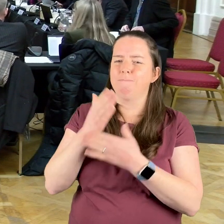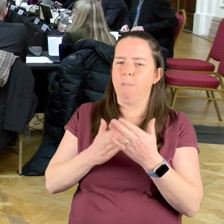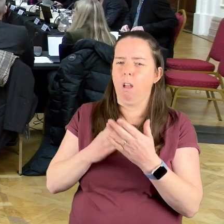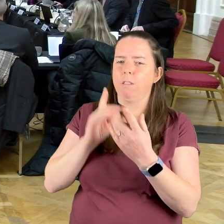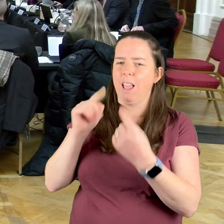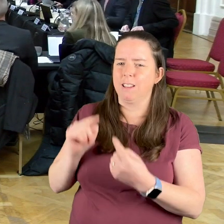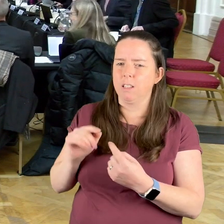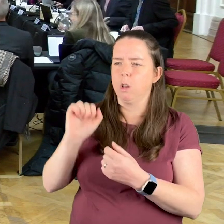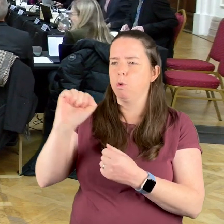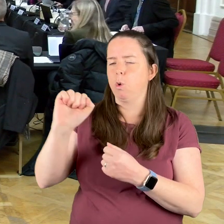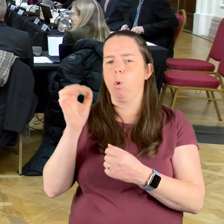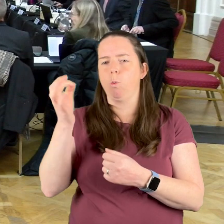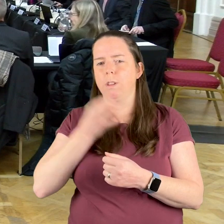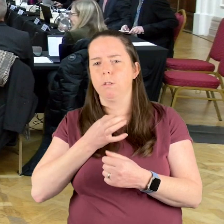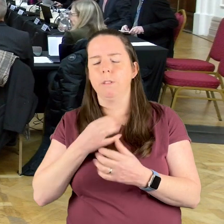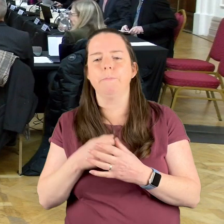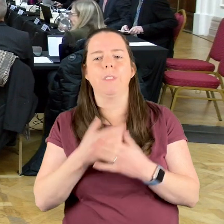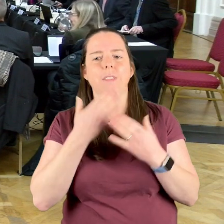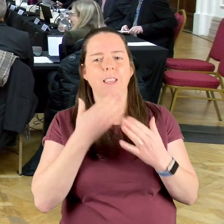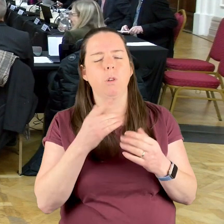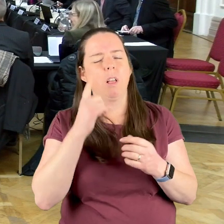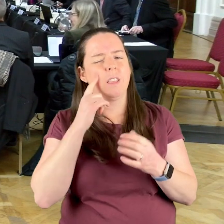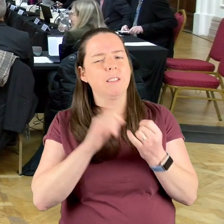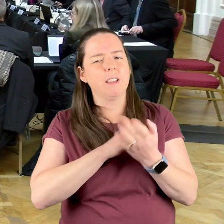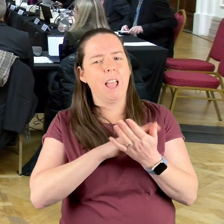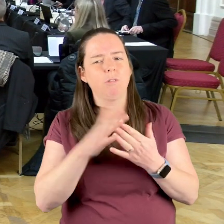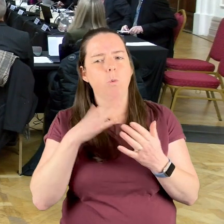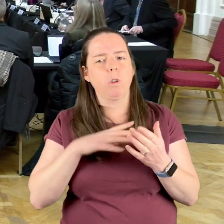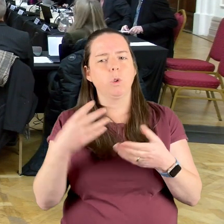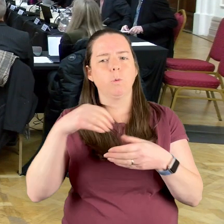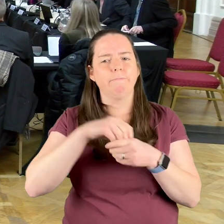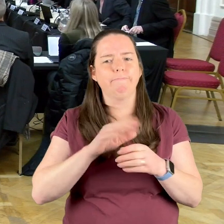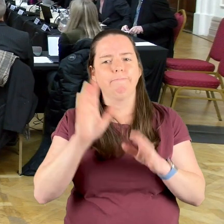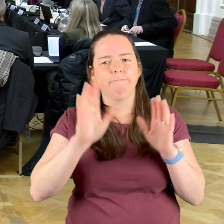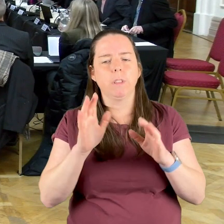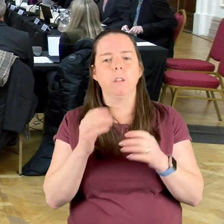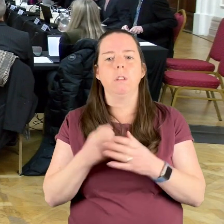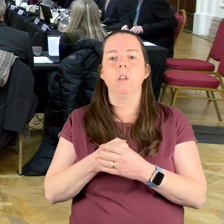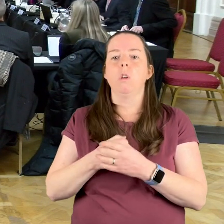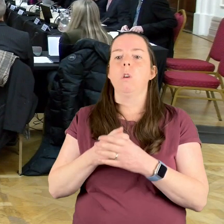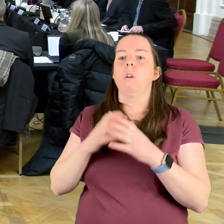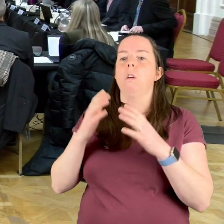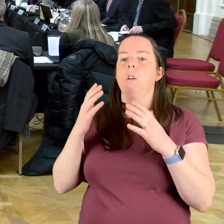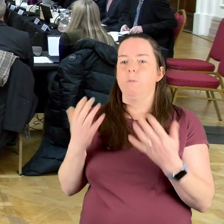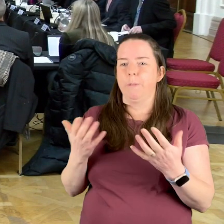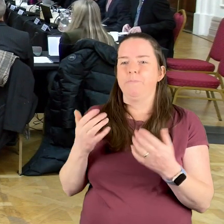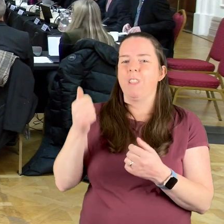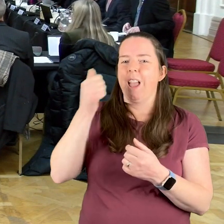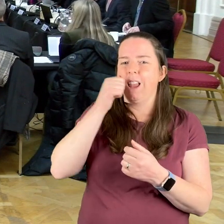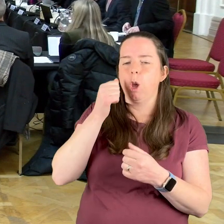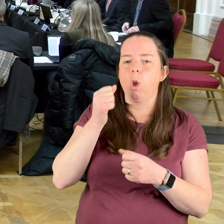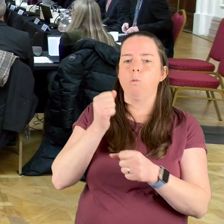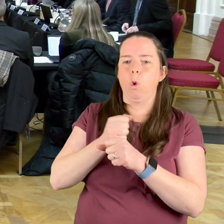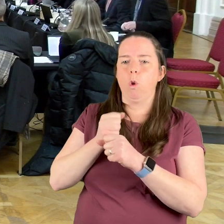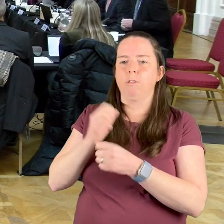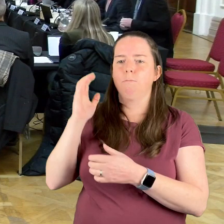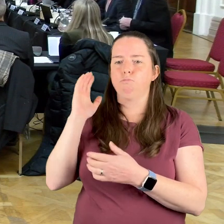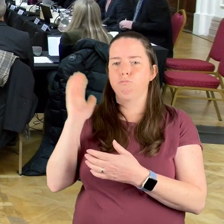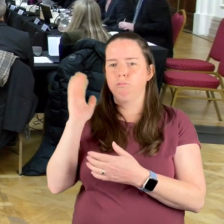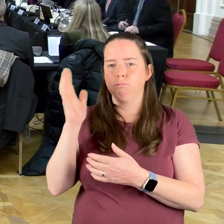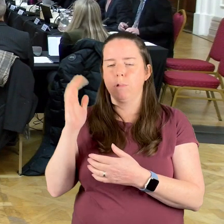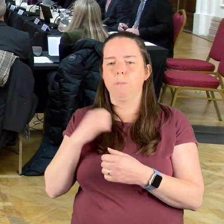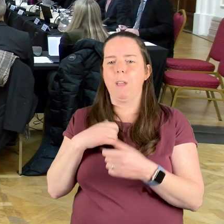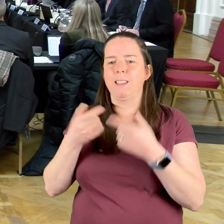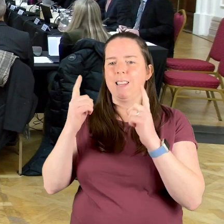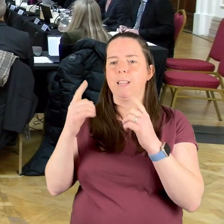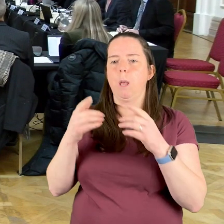least partial answer to your question. It is, thank you. I think Sarah wants to come in as well as Gloria. So actually we have got some work, which I know that